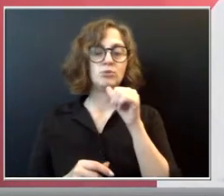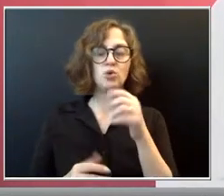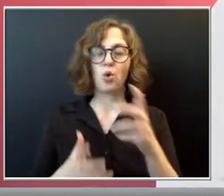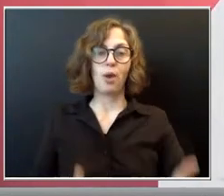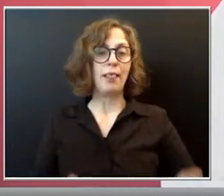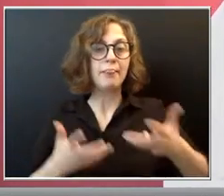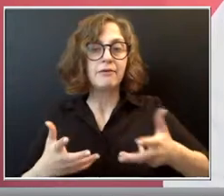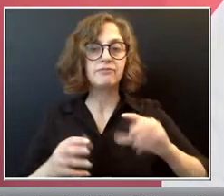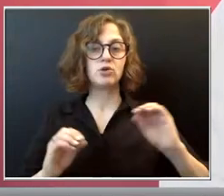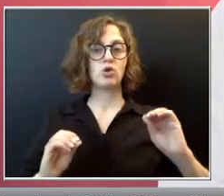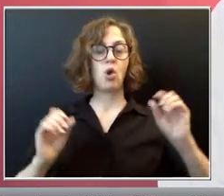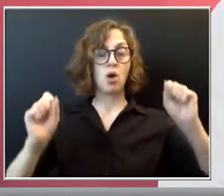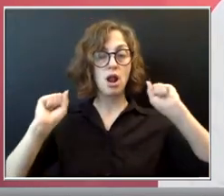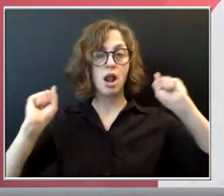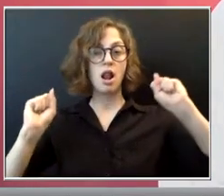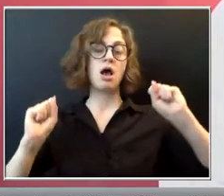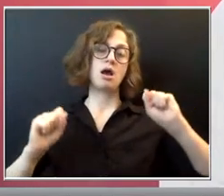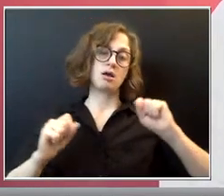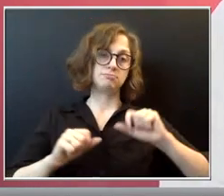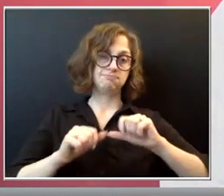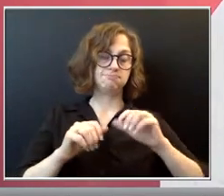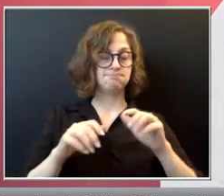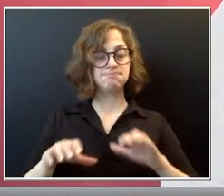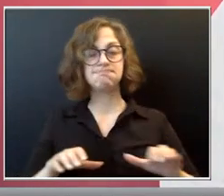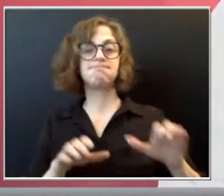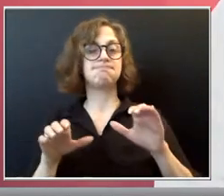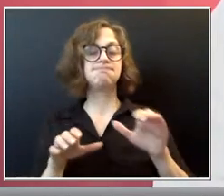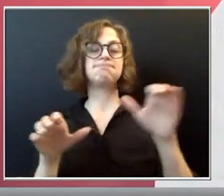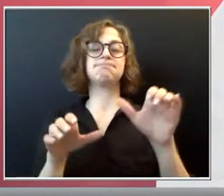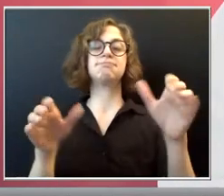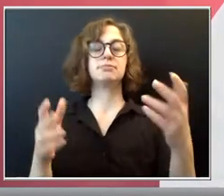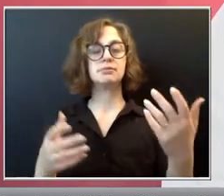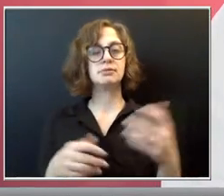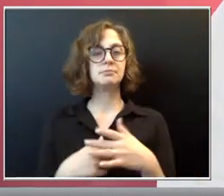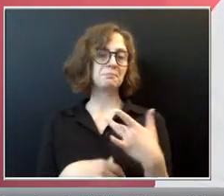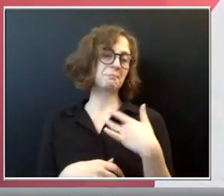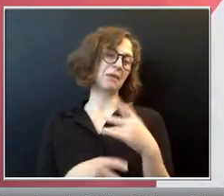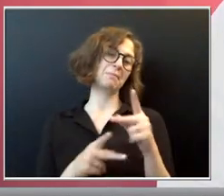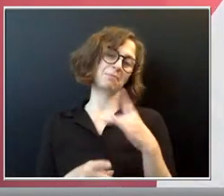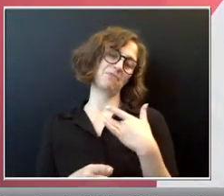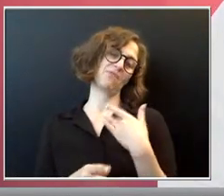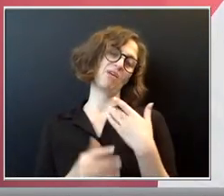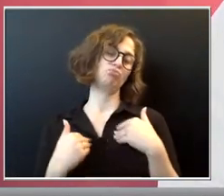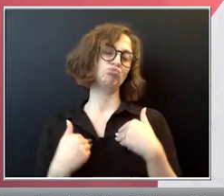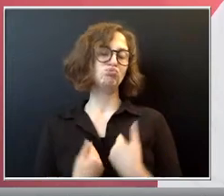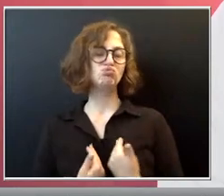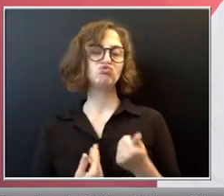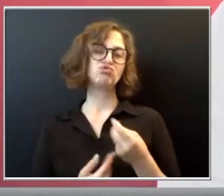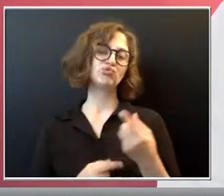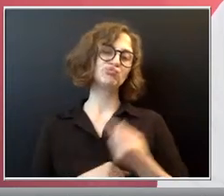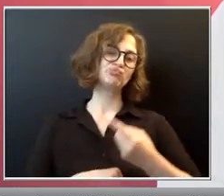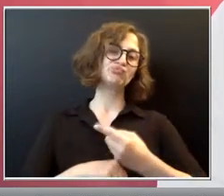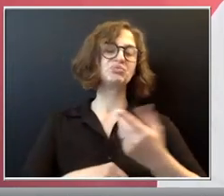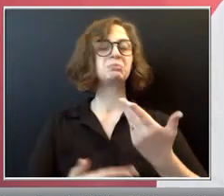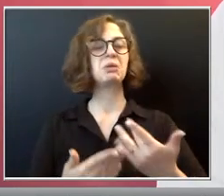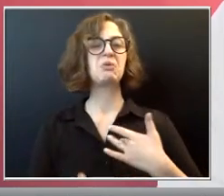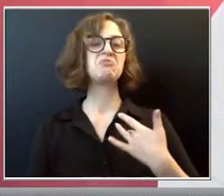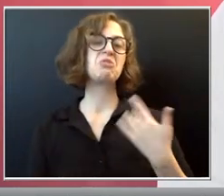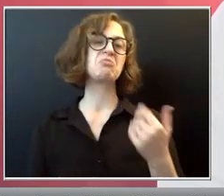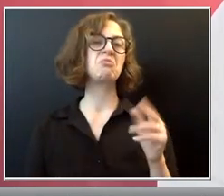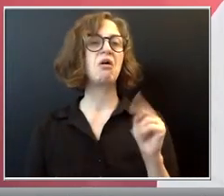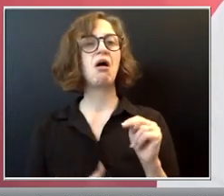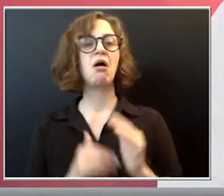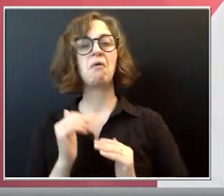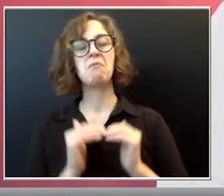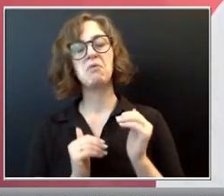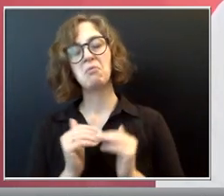And usually people feel tired and stuff for a couple days and might have some mild chest discomfort for a couple days after the procedure. But that usually